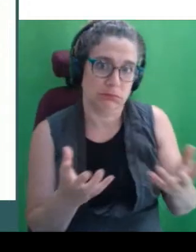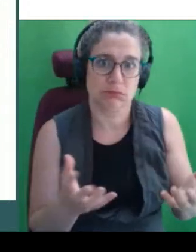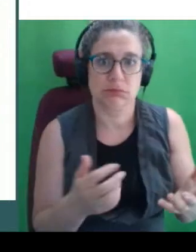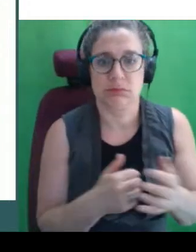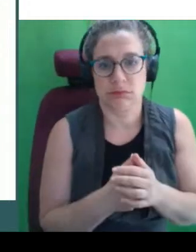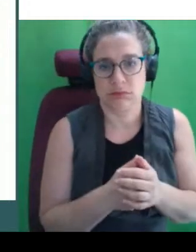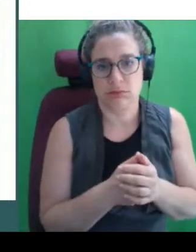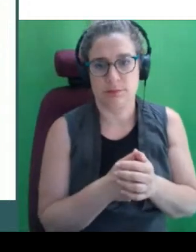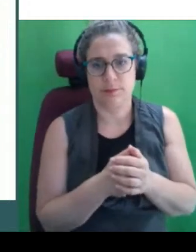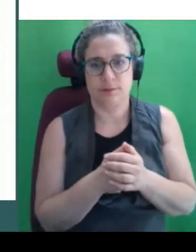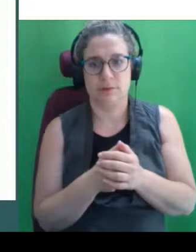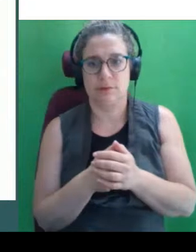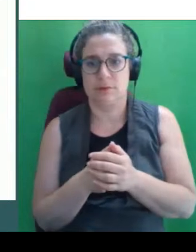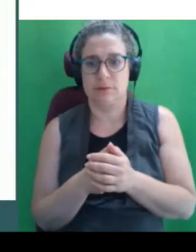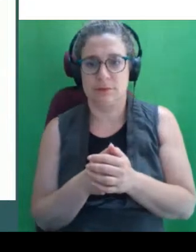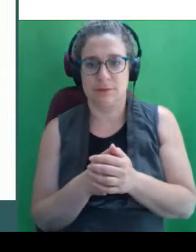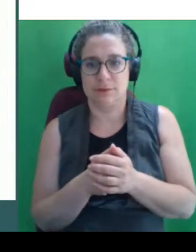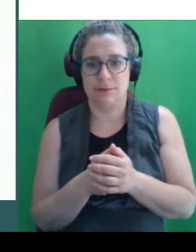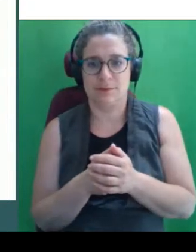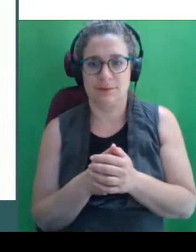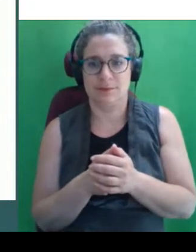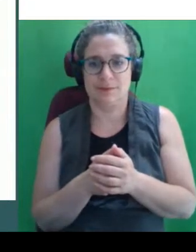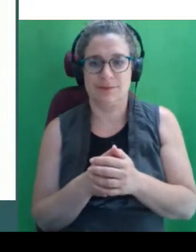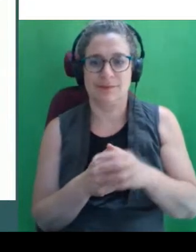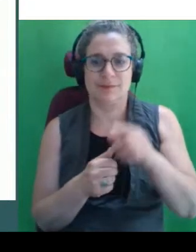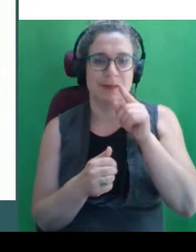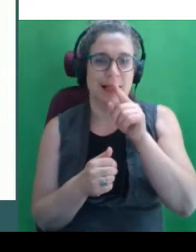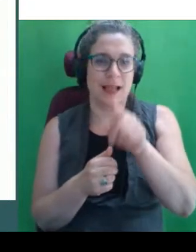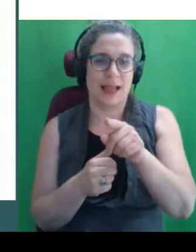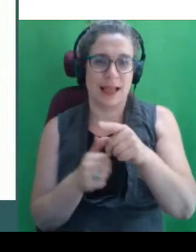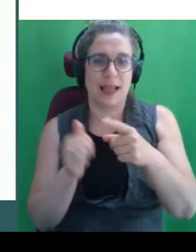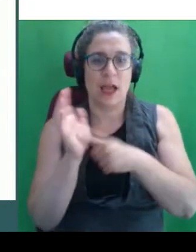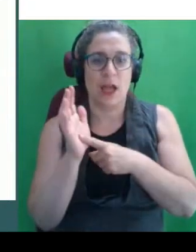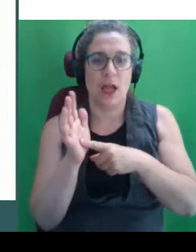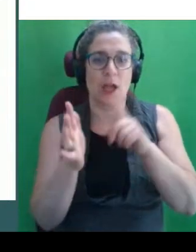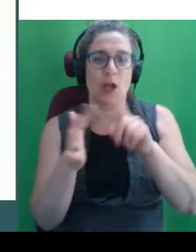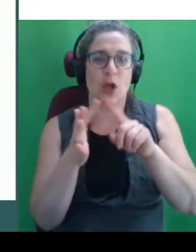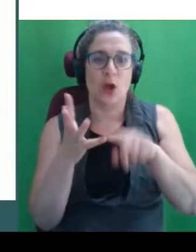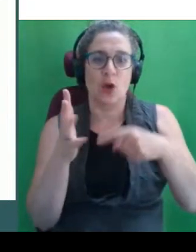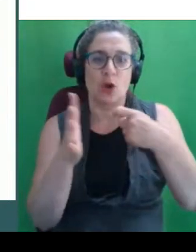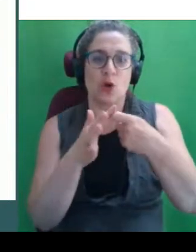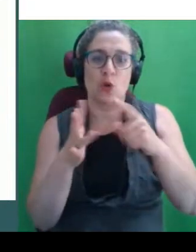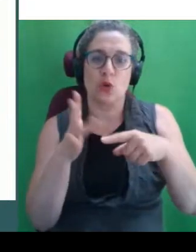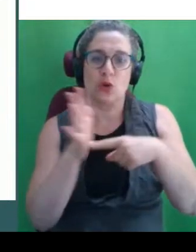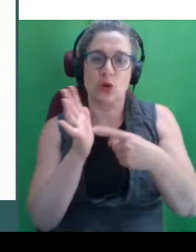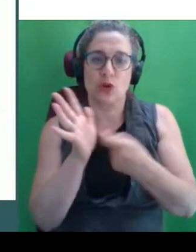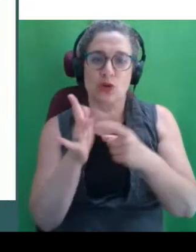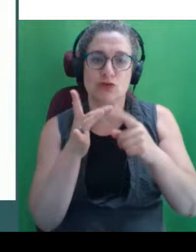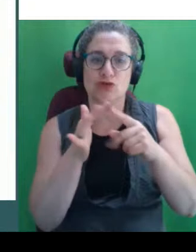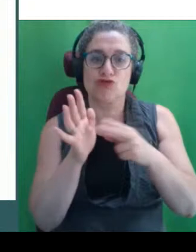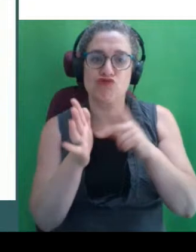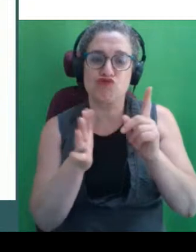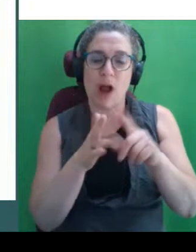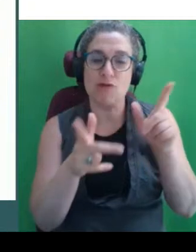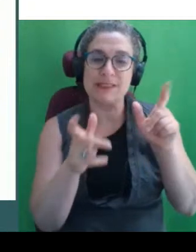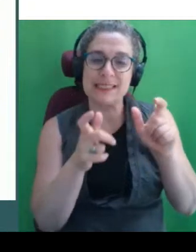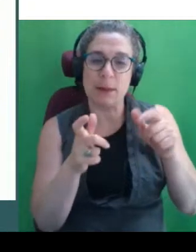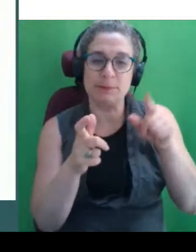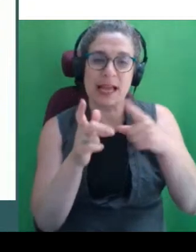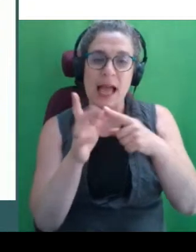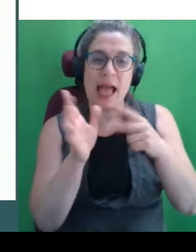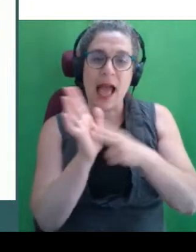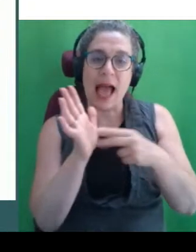receptor antagonists, you heard from Anne's talk about that. Bronchodilators and steroid